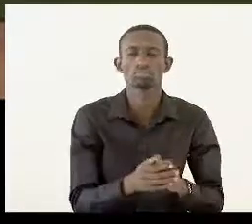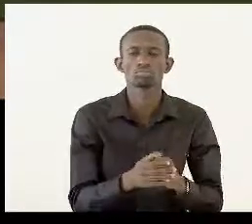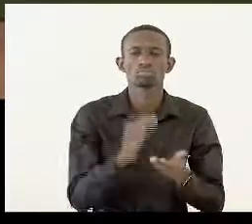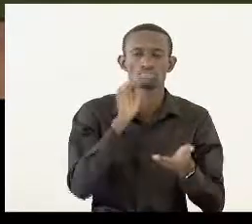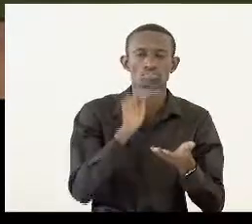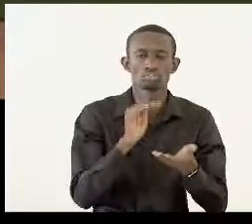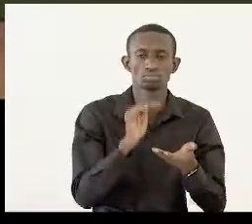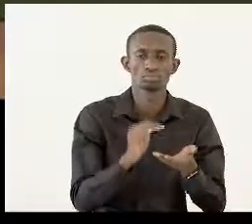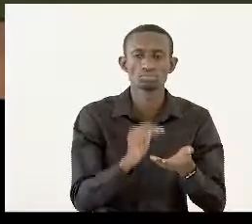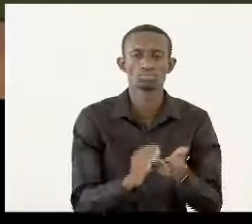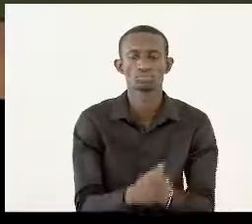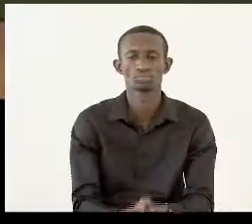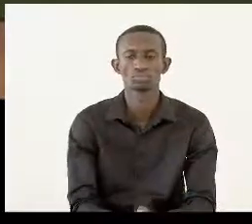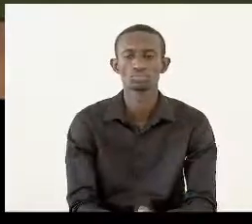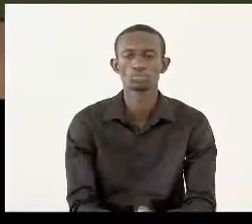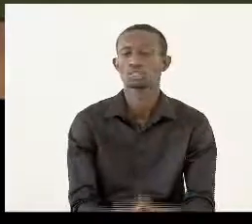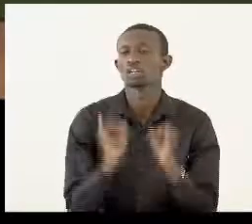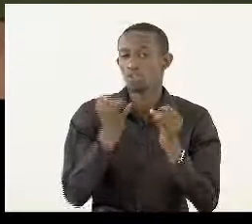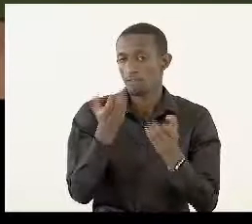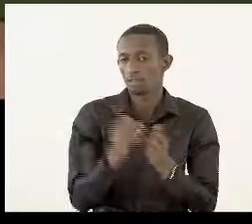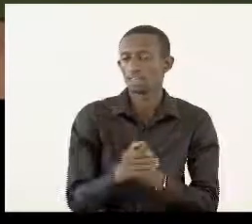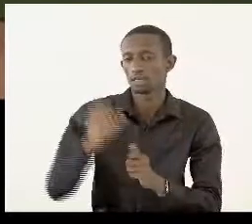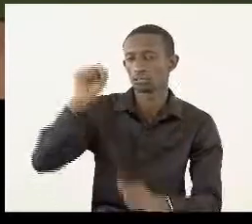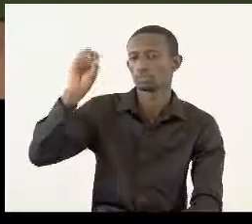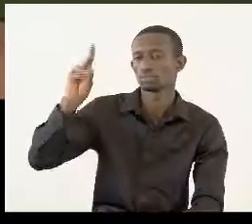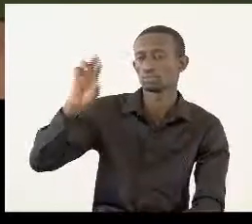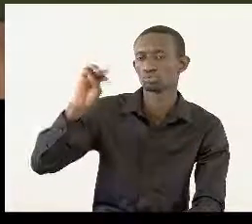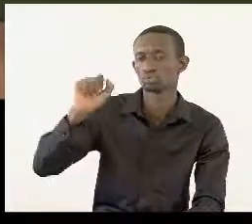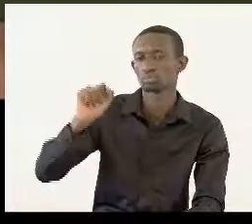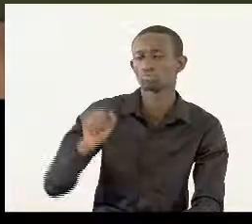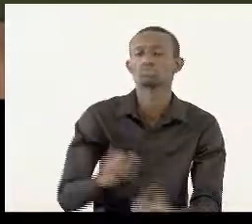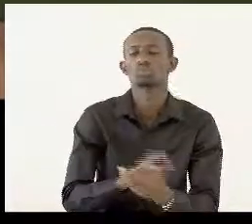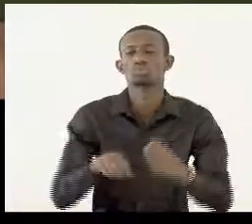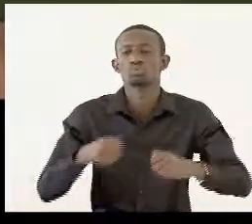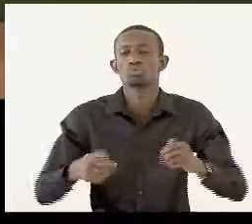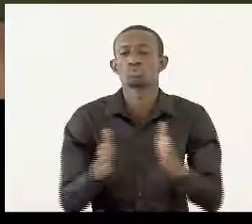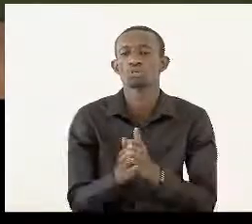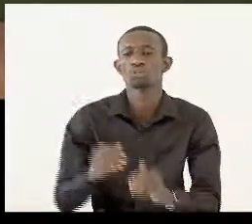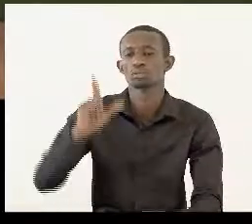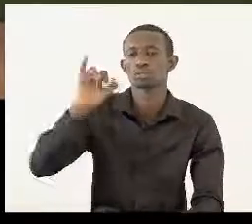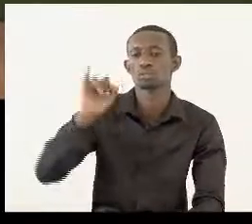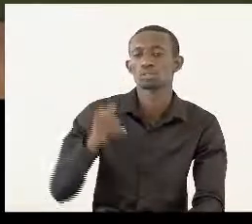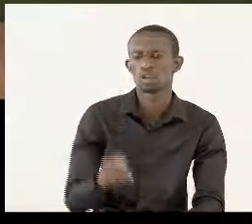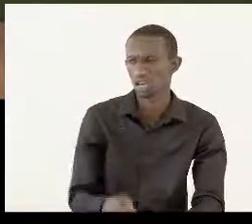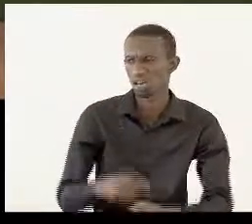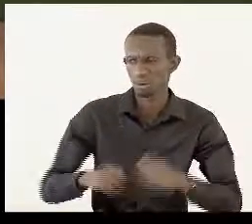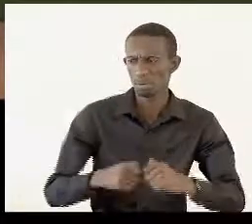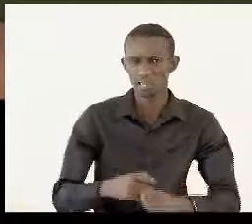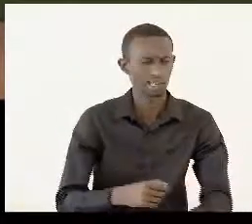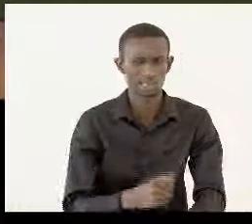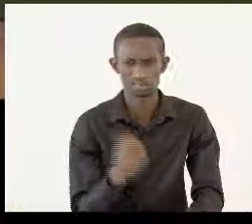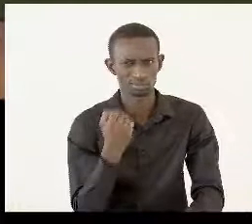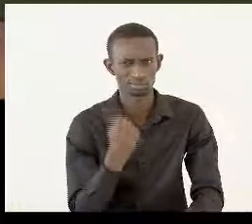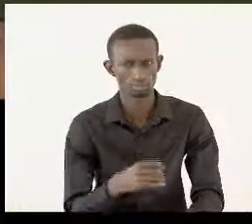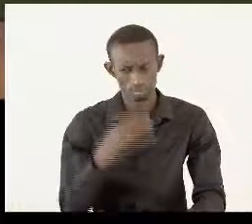group. So when you take sodium and react it with fluorine, the reaction will be very dangerous. Actually,